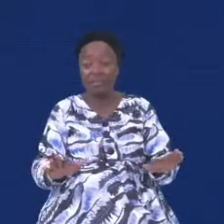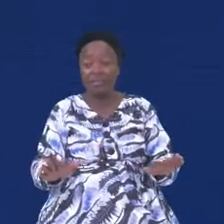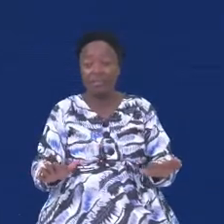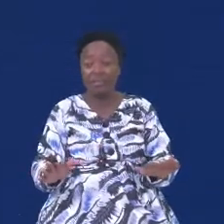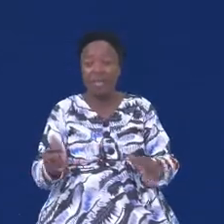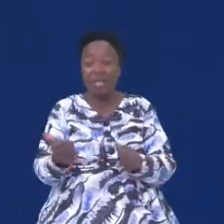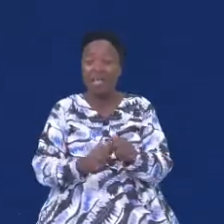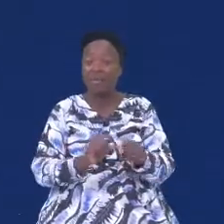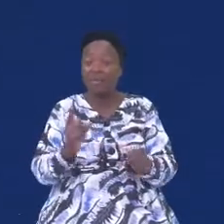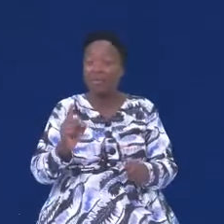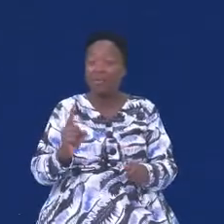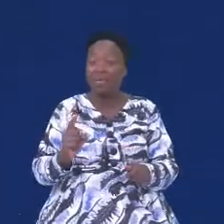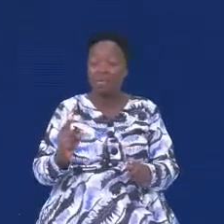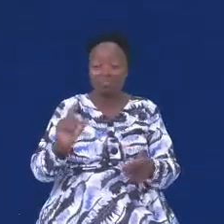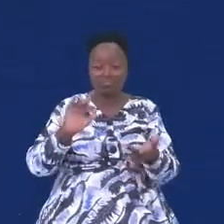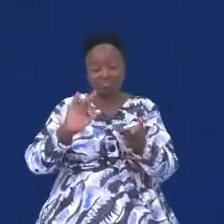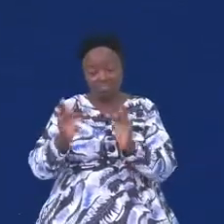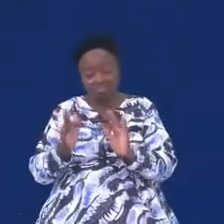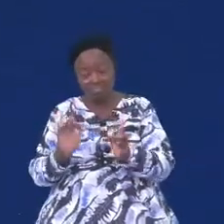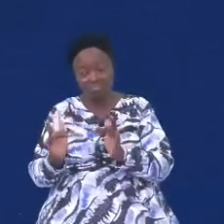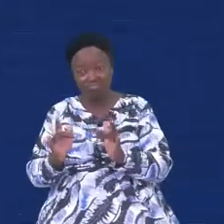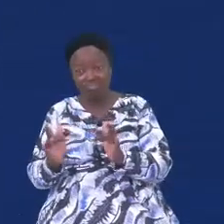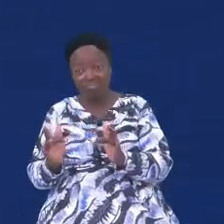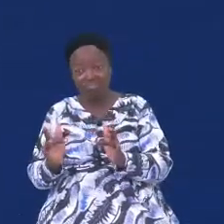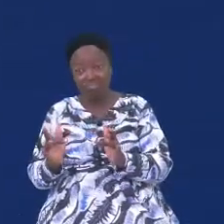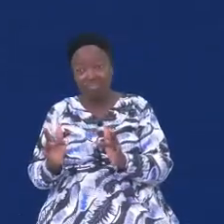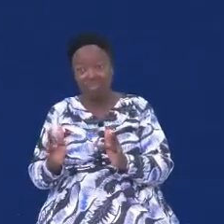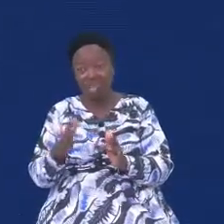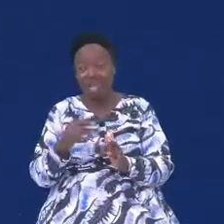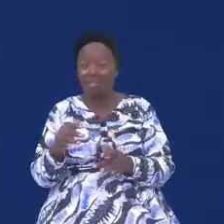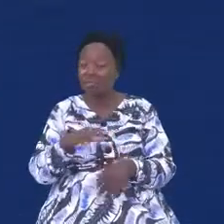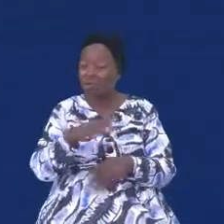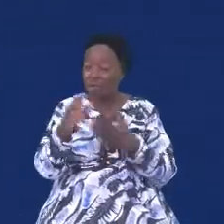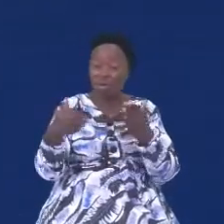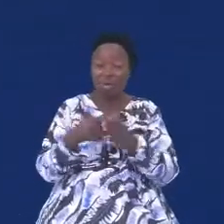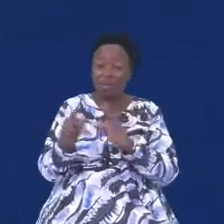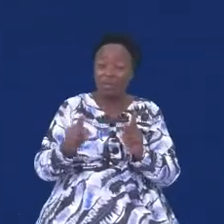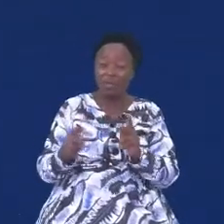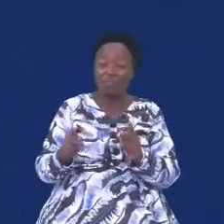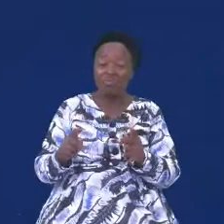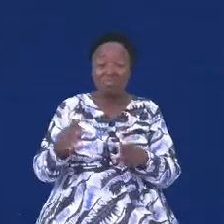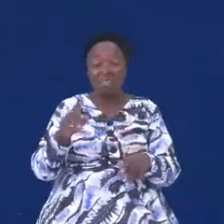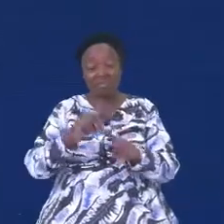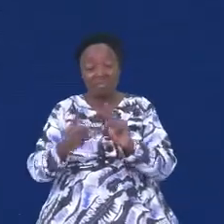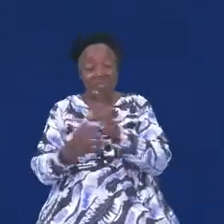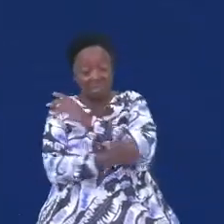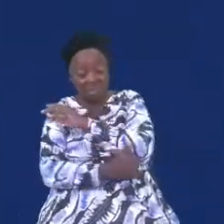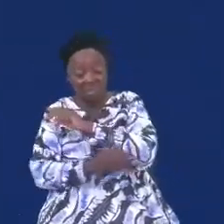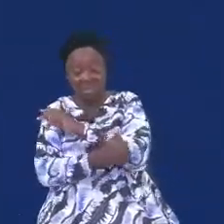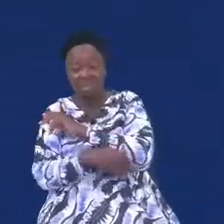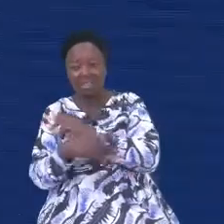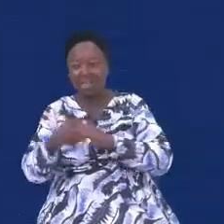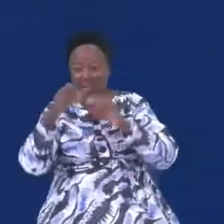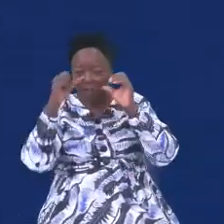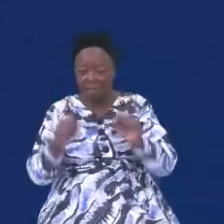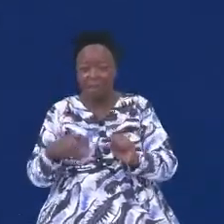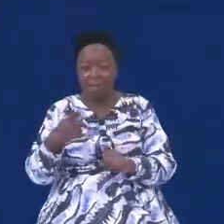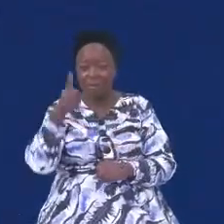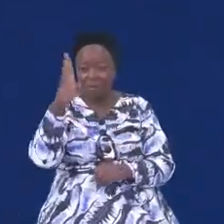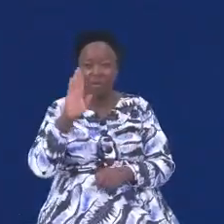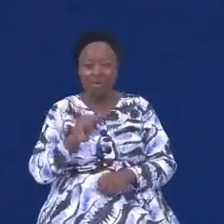everywhere over the radio, television, and those online, the power of God is going